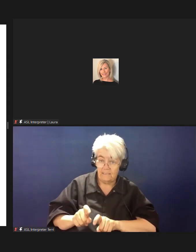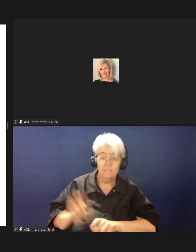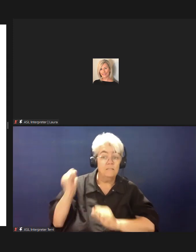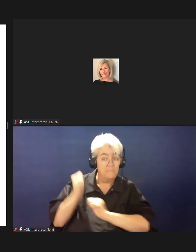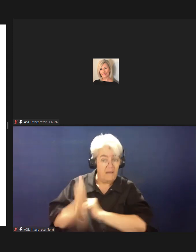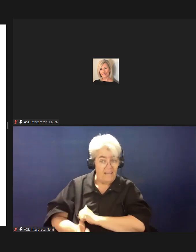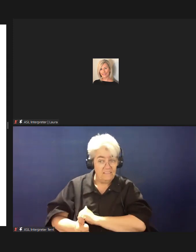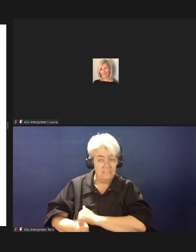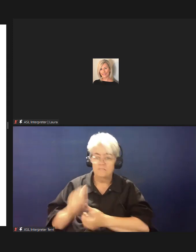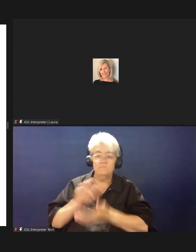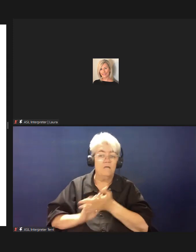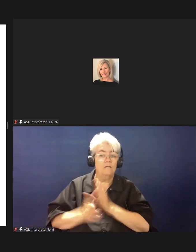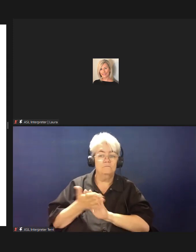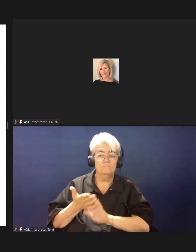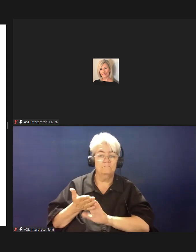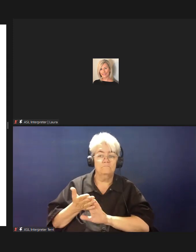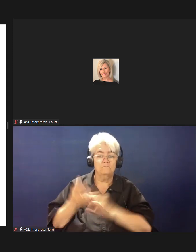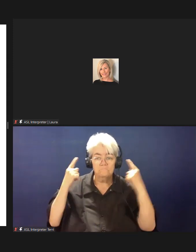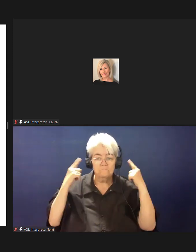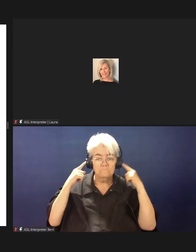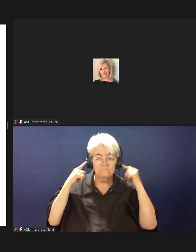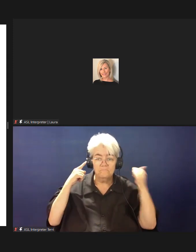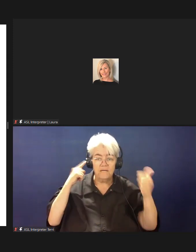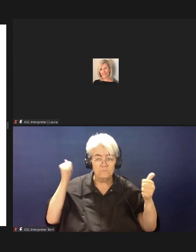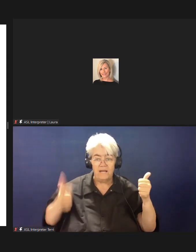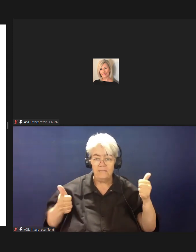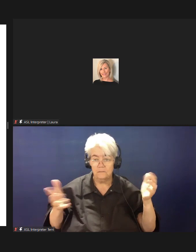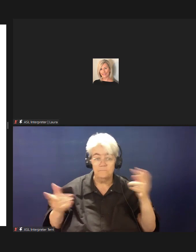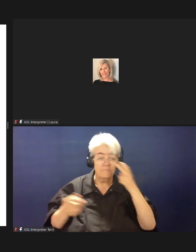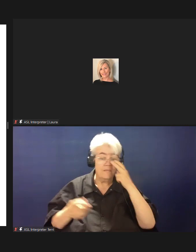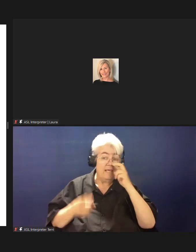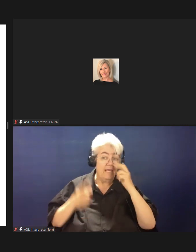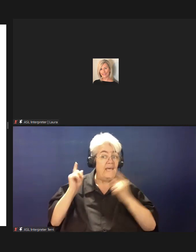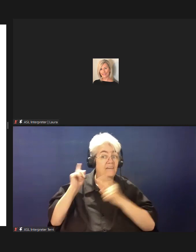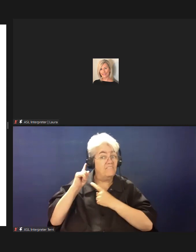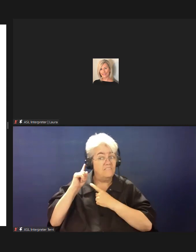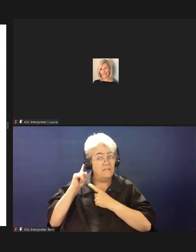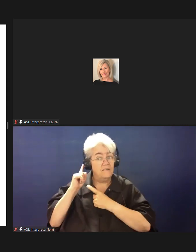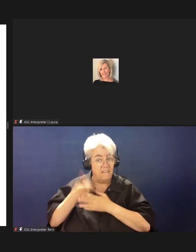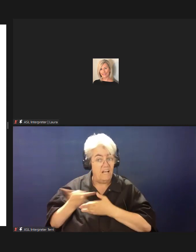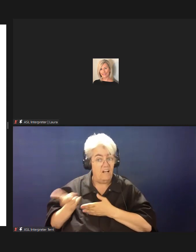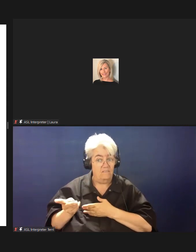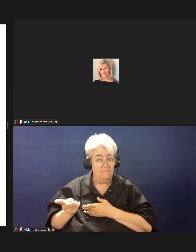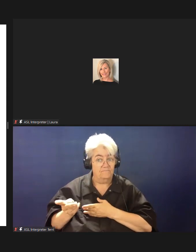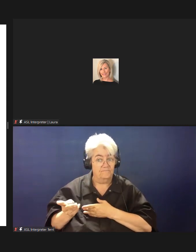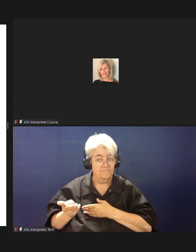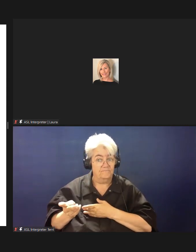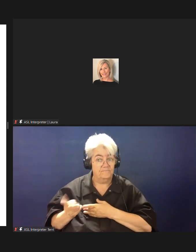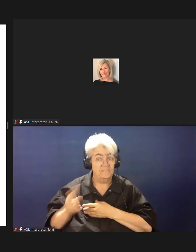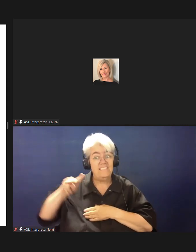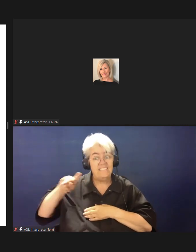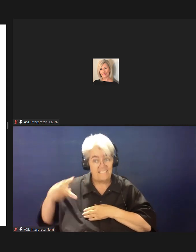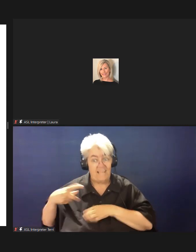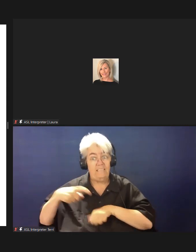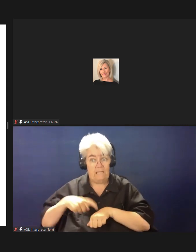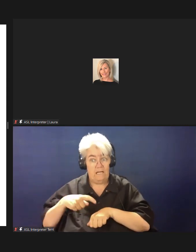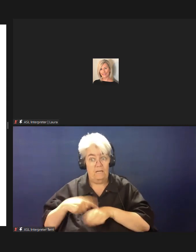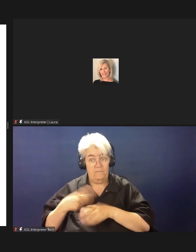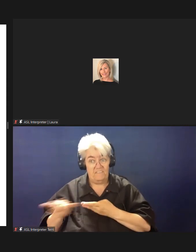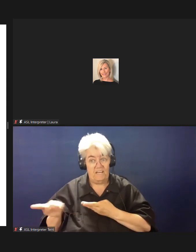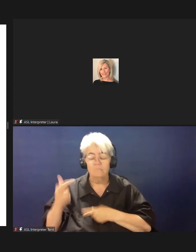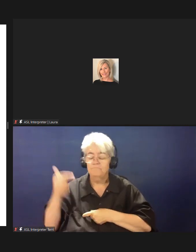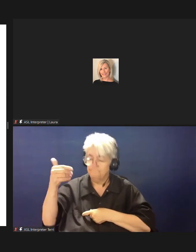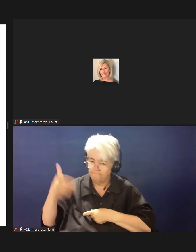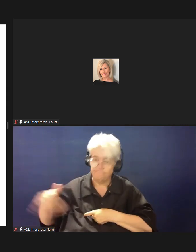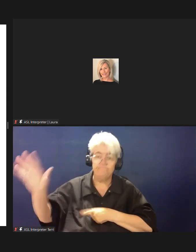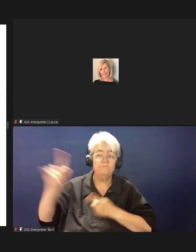is complete for that ear. If, however, the ear still doesn't pass the screening, then further evaluation